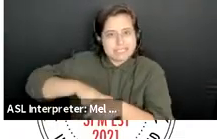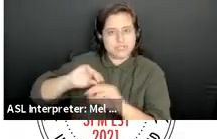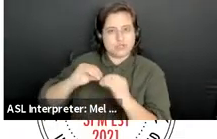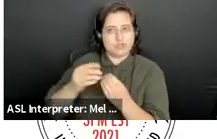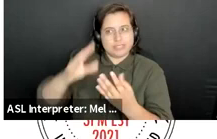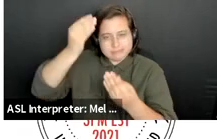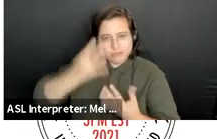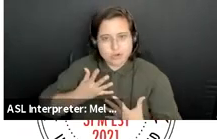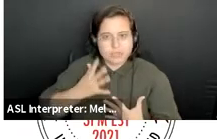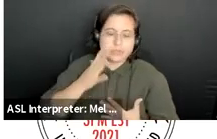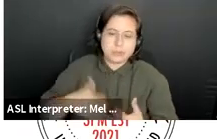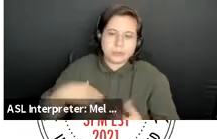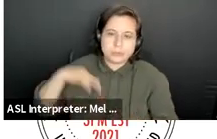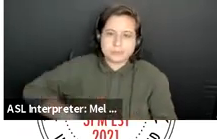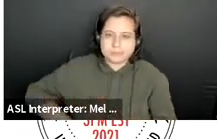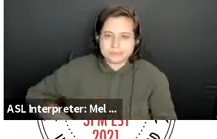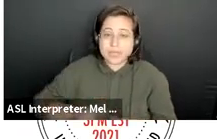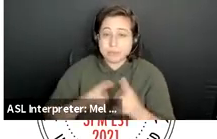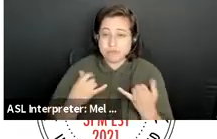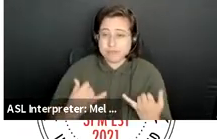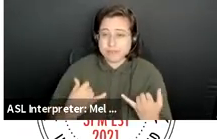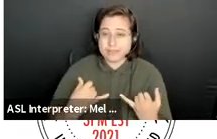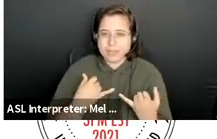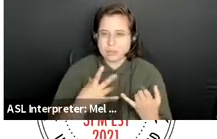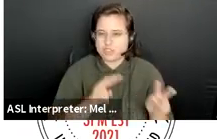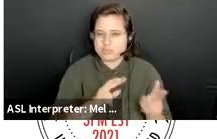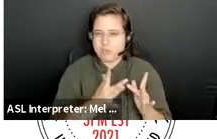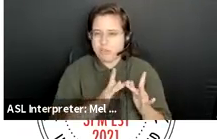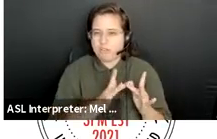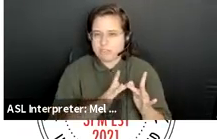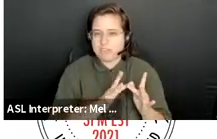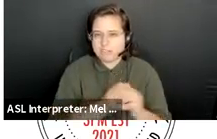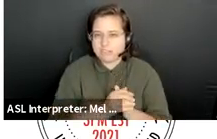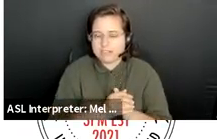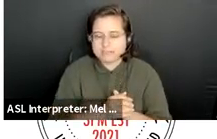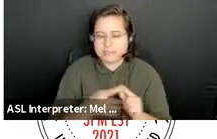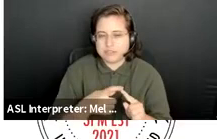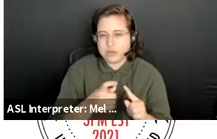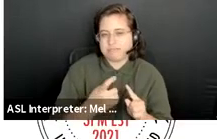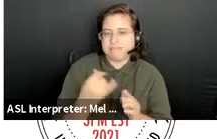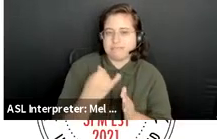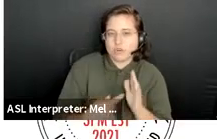experience will be really helpful. But in the meantime, check out that traditional expedite section on artists from abroad.